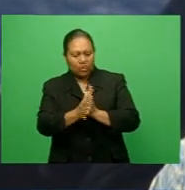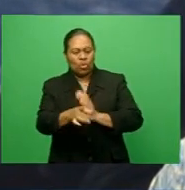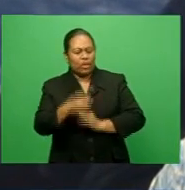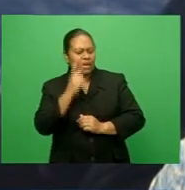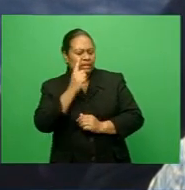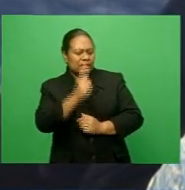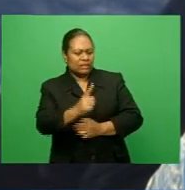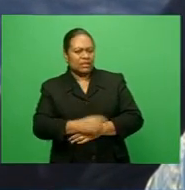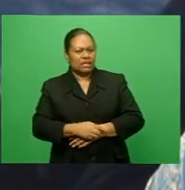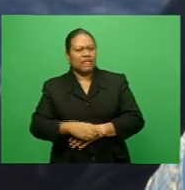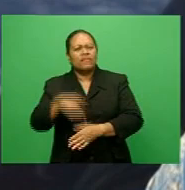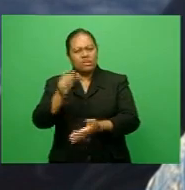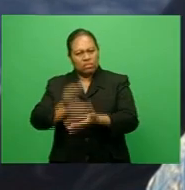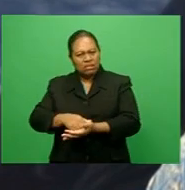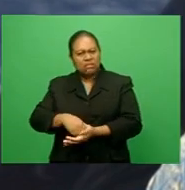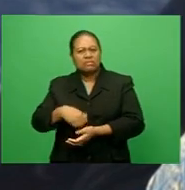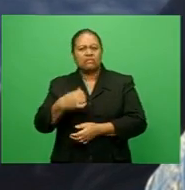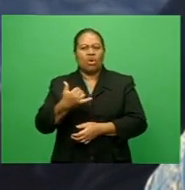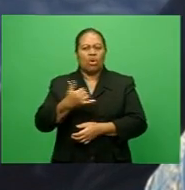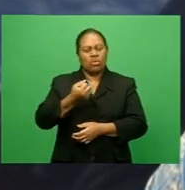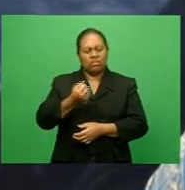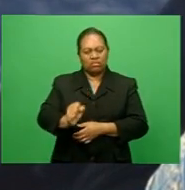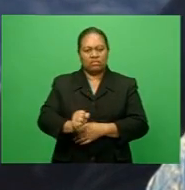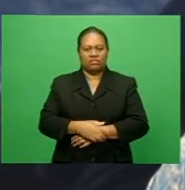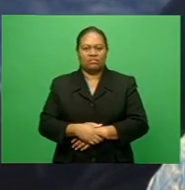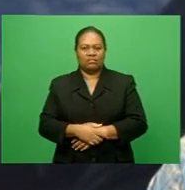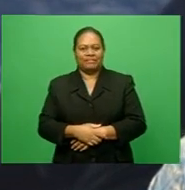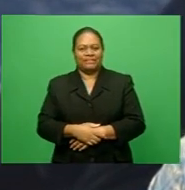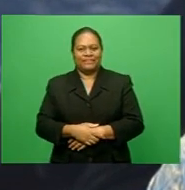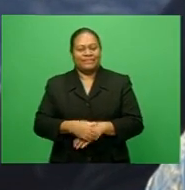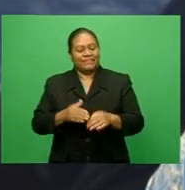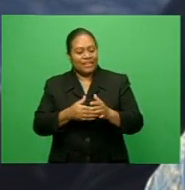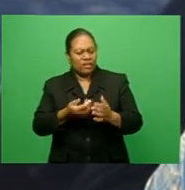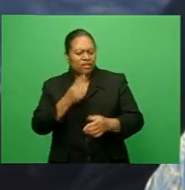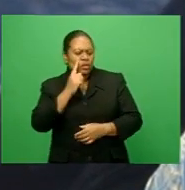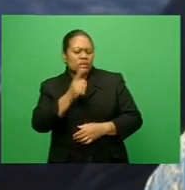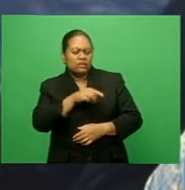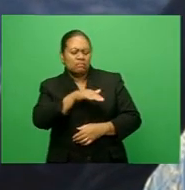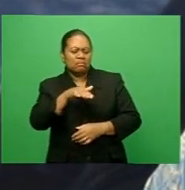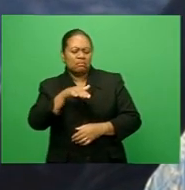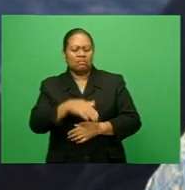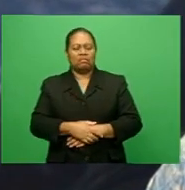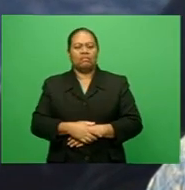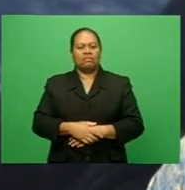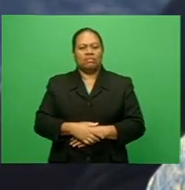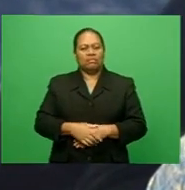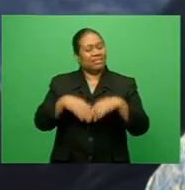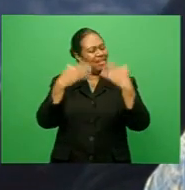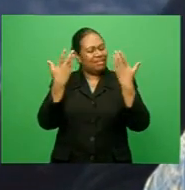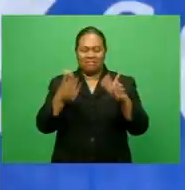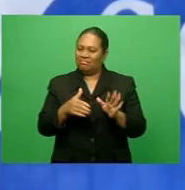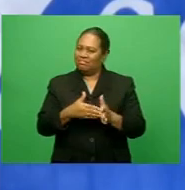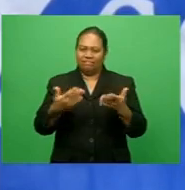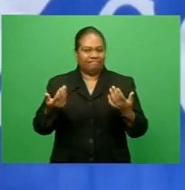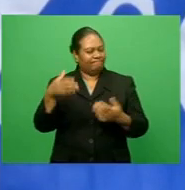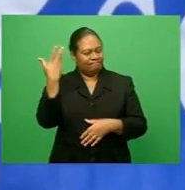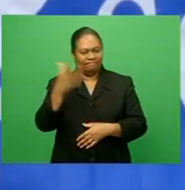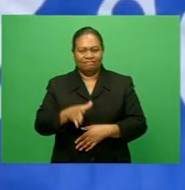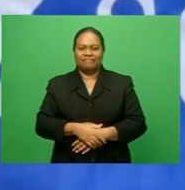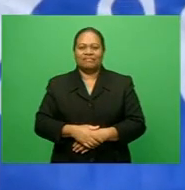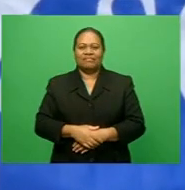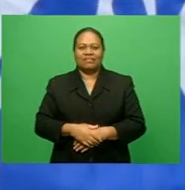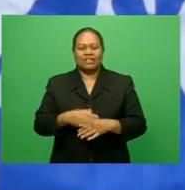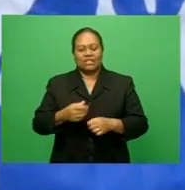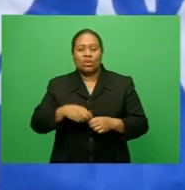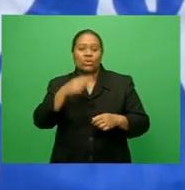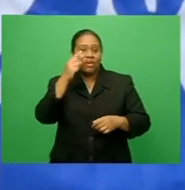There's a few things there which I need to have to look at, and maybe, I honestly don't know. I'm not really sure. Rambuka admits